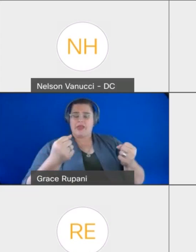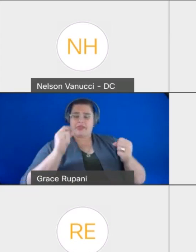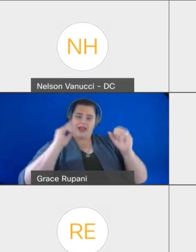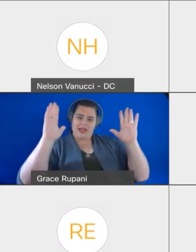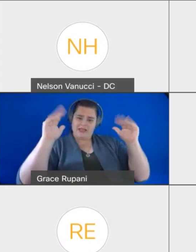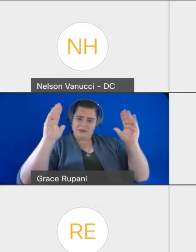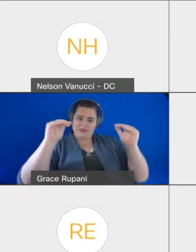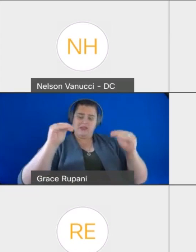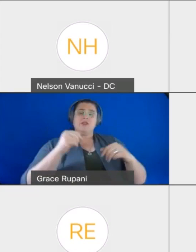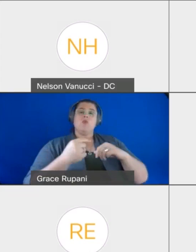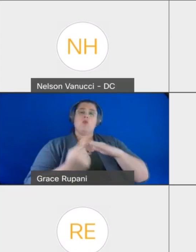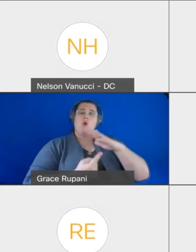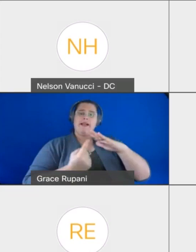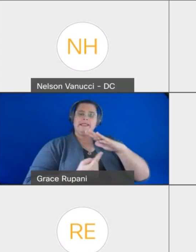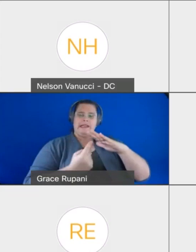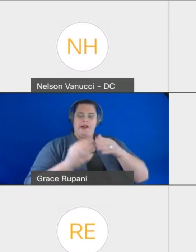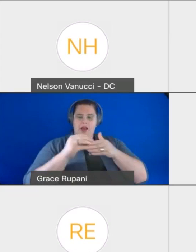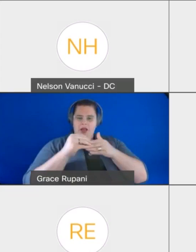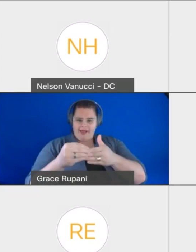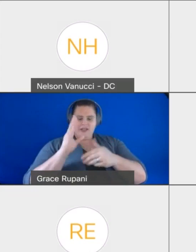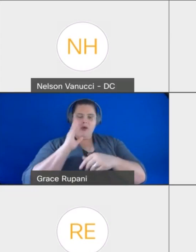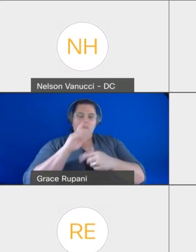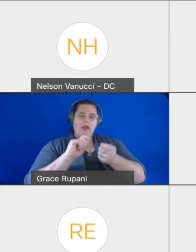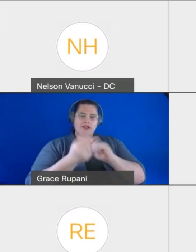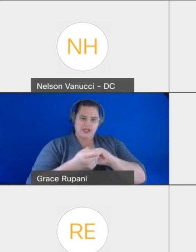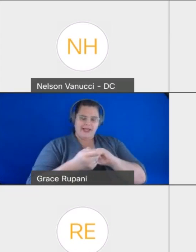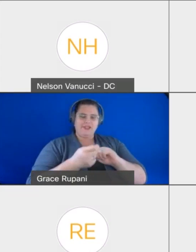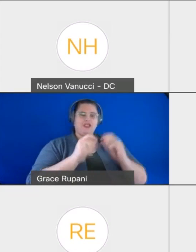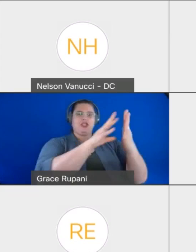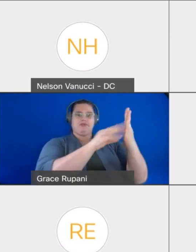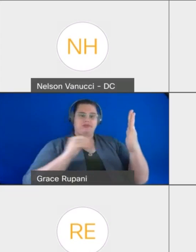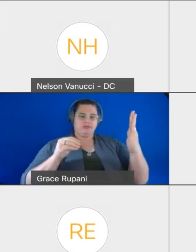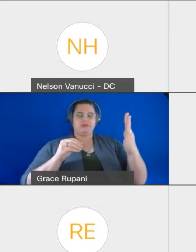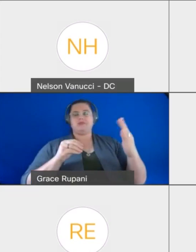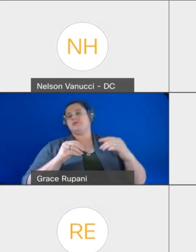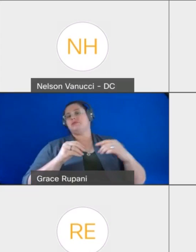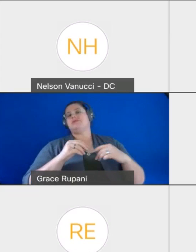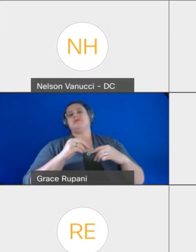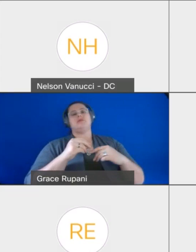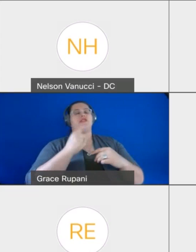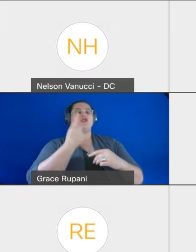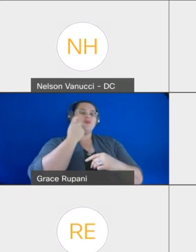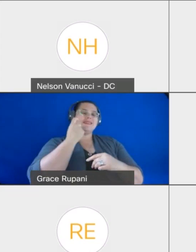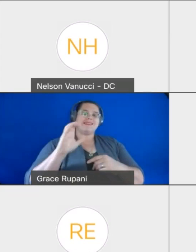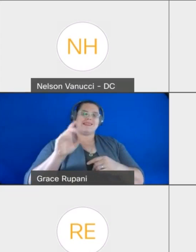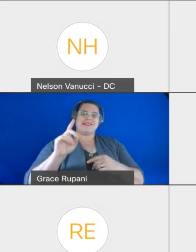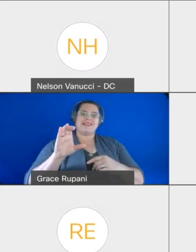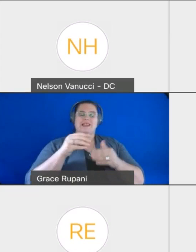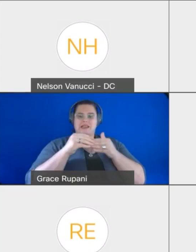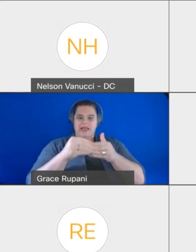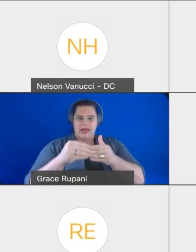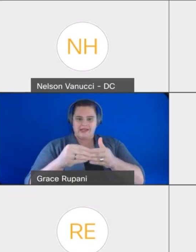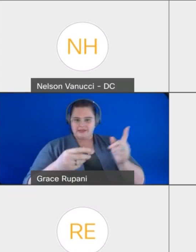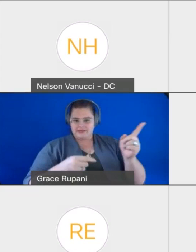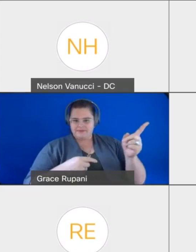the quarantine guidance based on the new CDC guidance, which just came out, potentially adjusting the quarantine time?